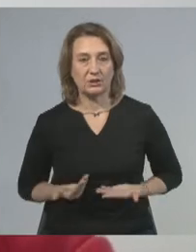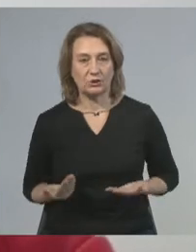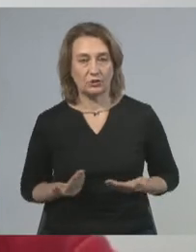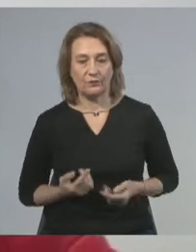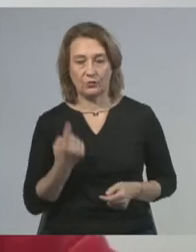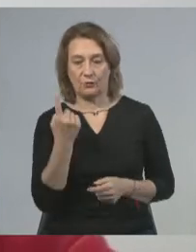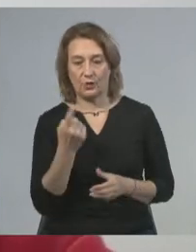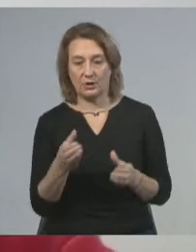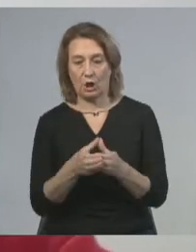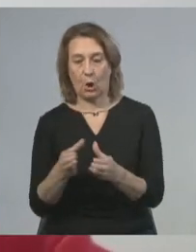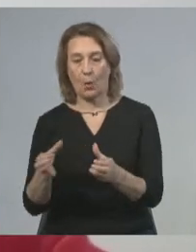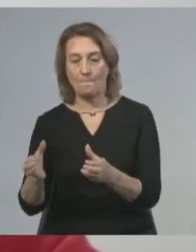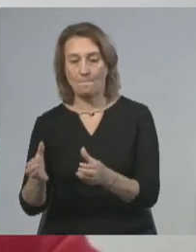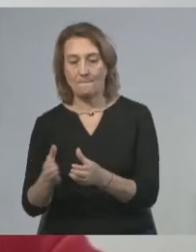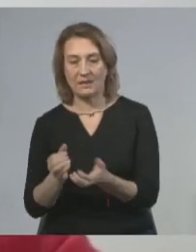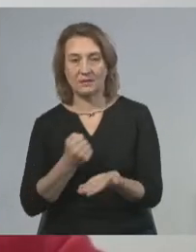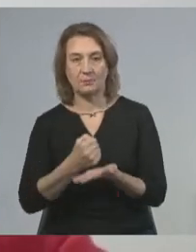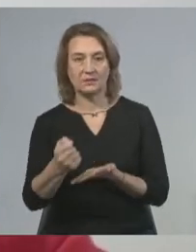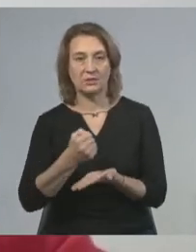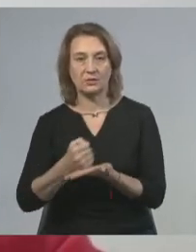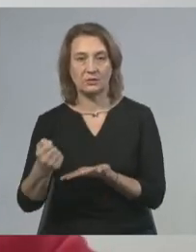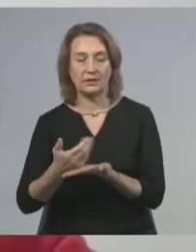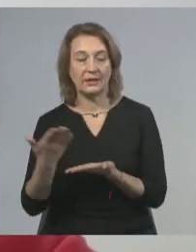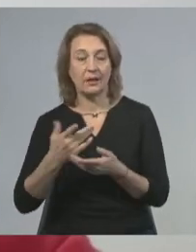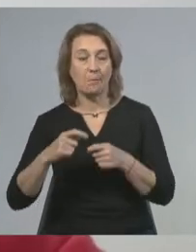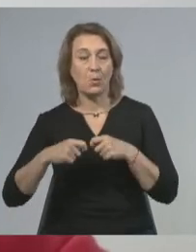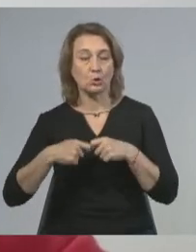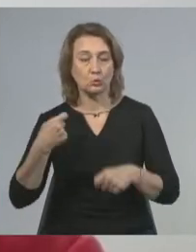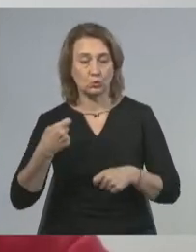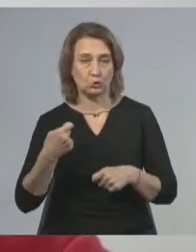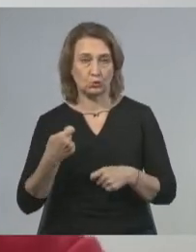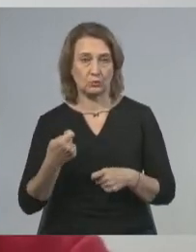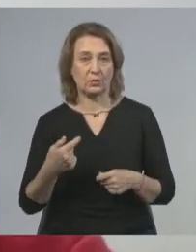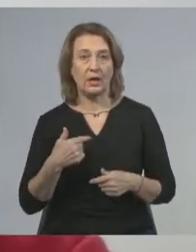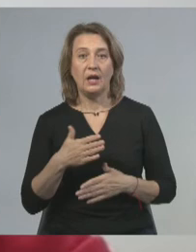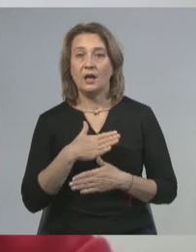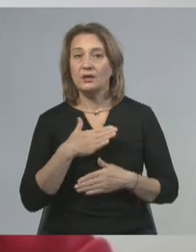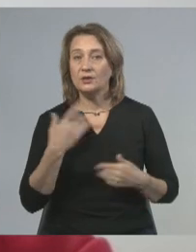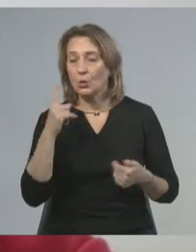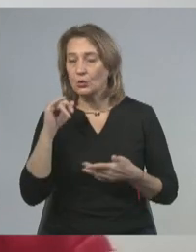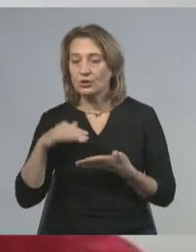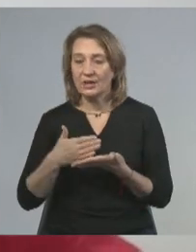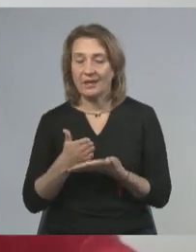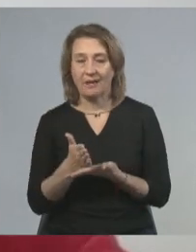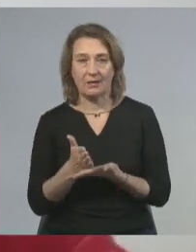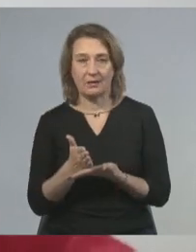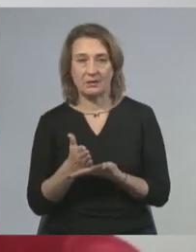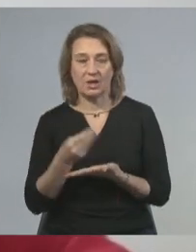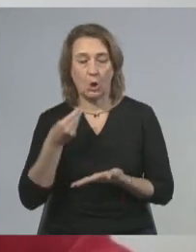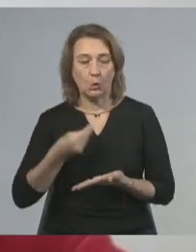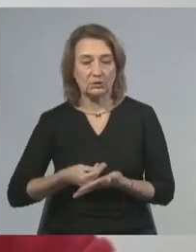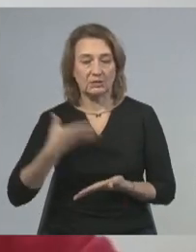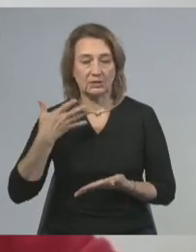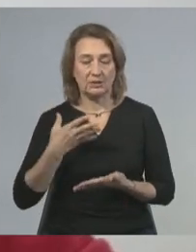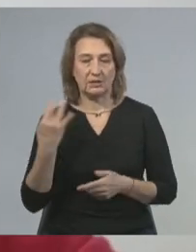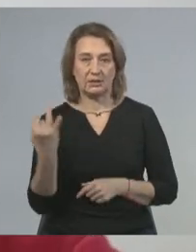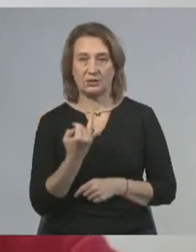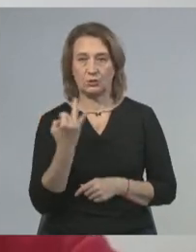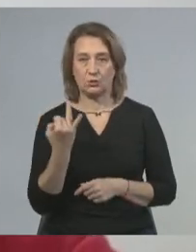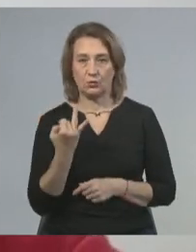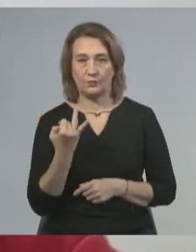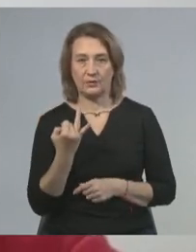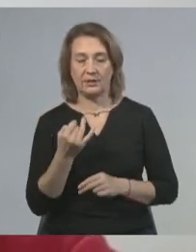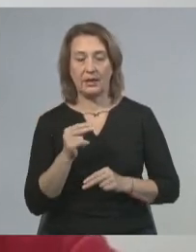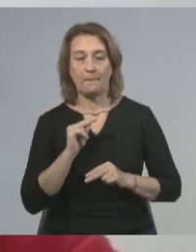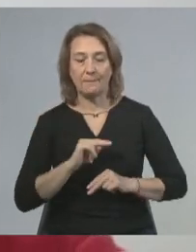journalists live in the same communities with the candidates with candidates which who might violate the new election